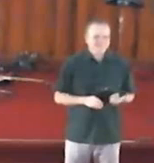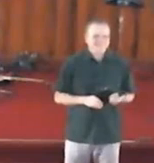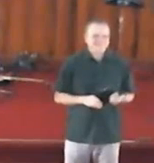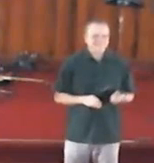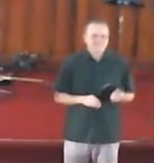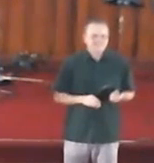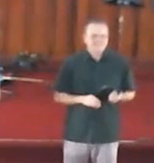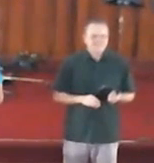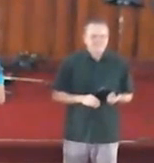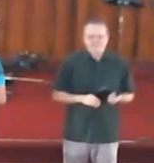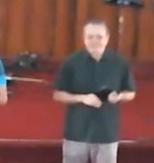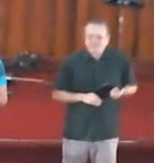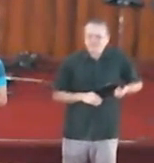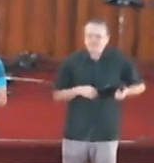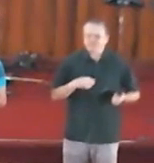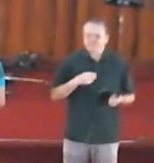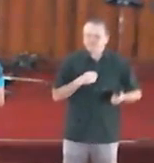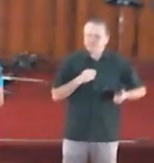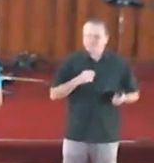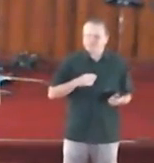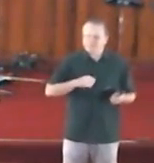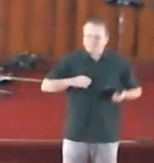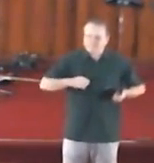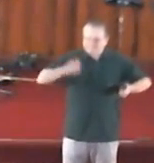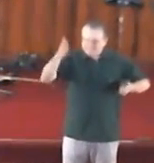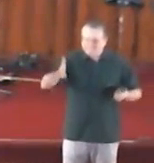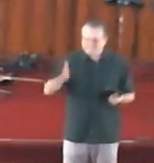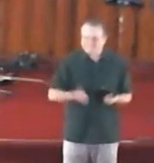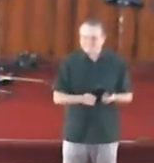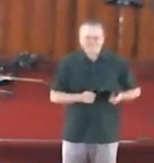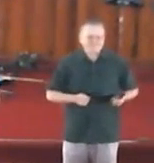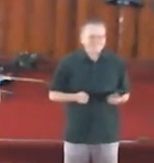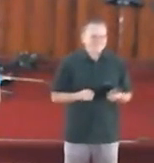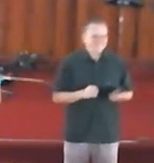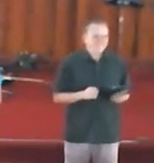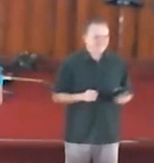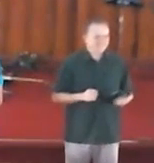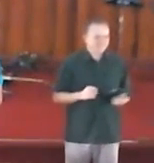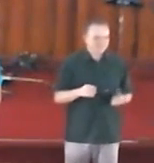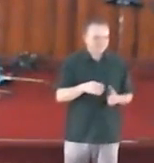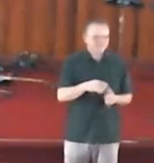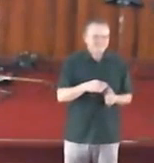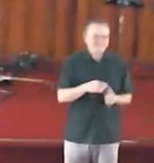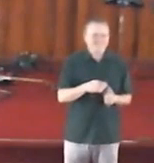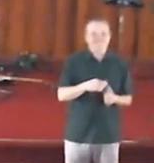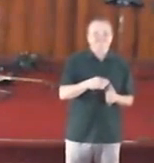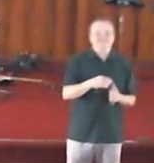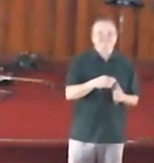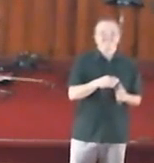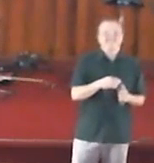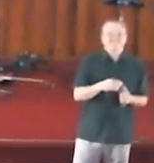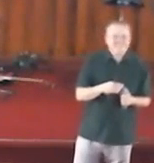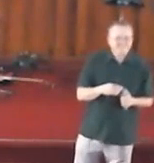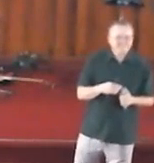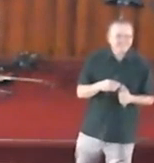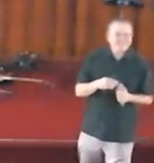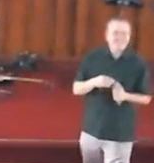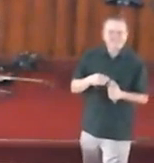solution for unbelief? Algo que empiece con C para que sean tres Cs. Something that starts with C so I can have three Cs.